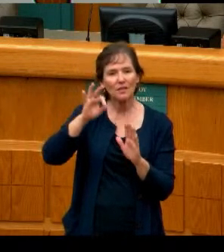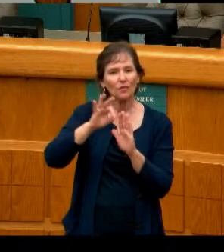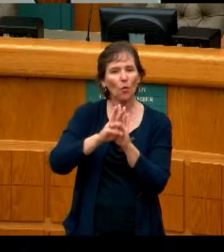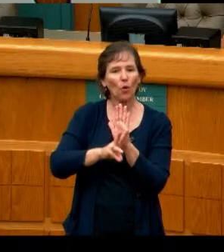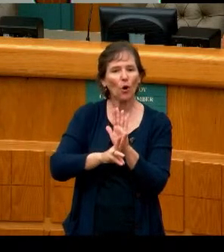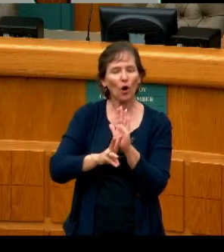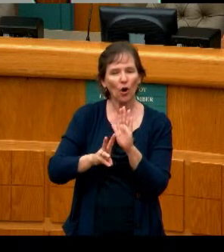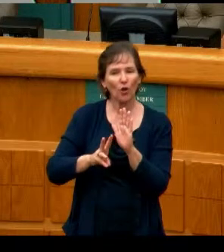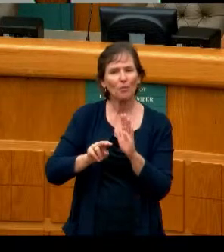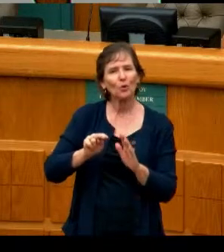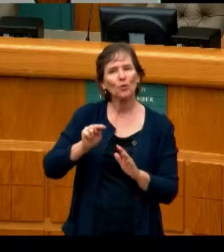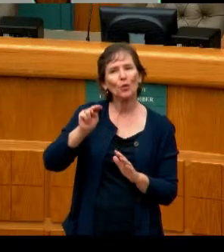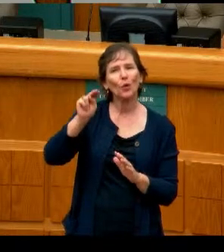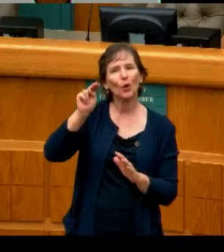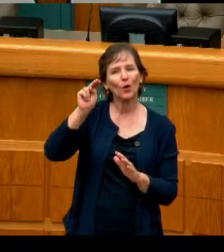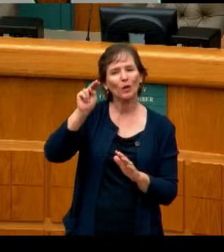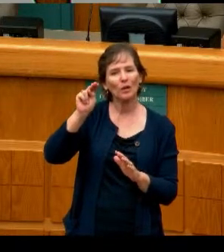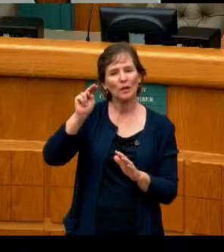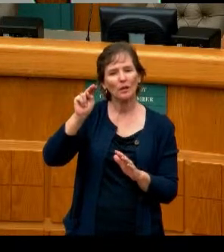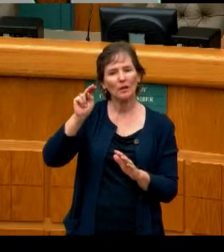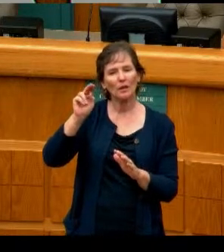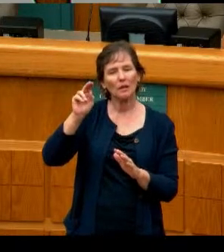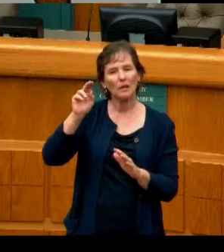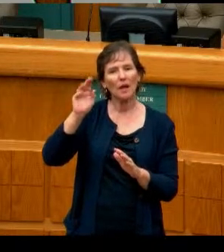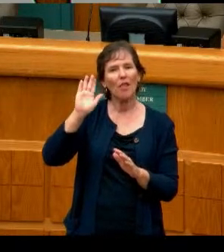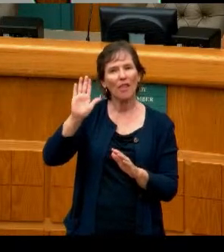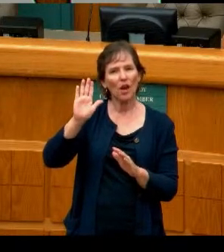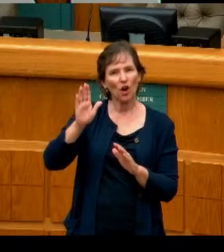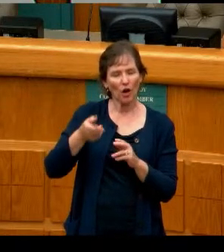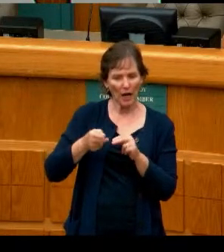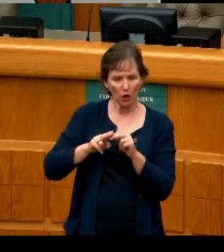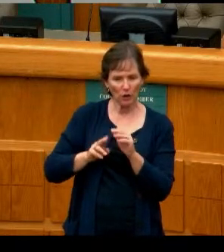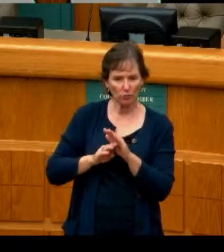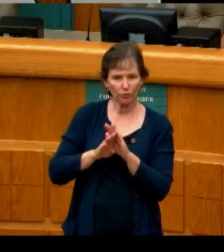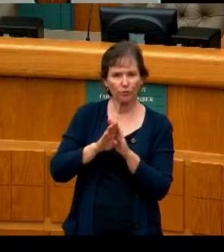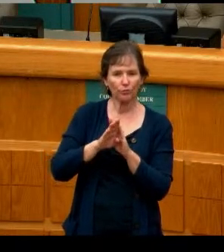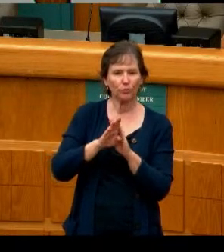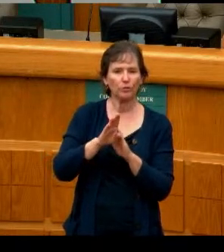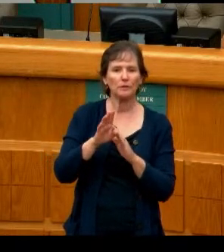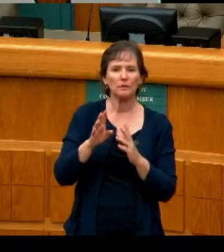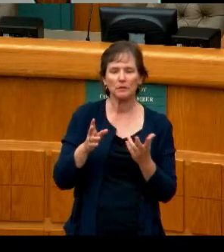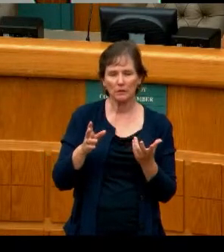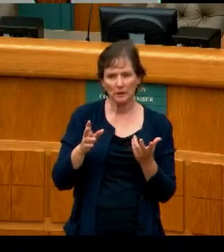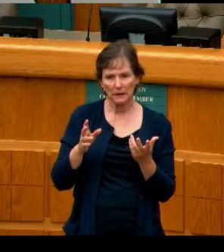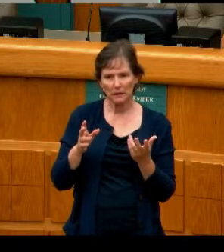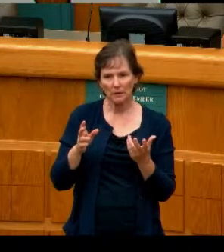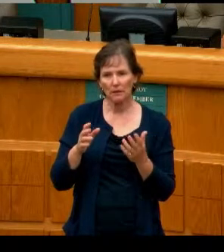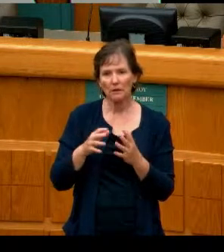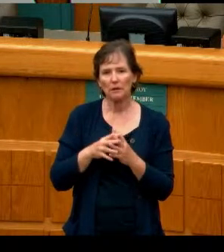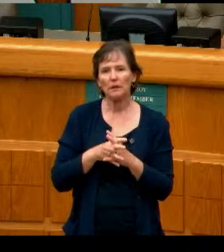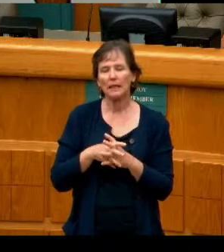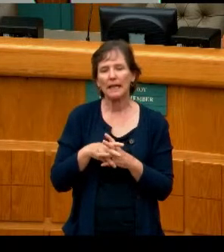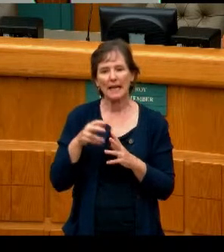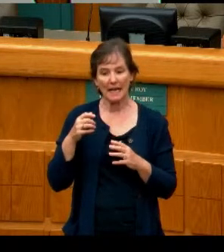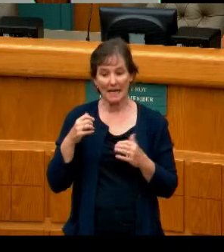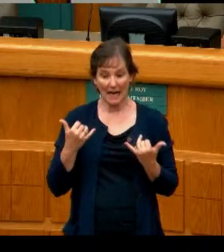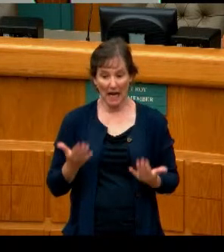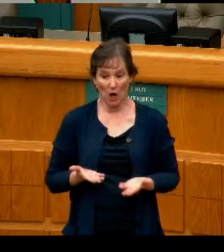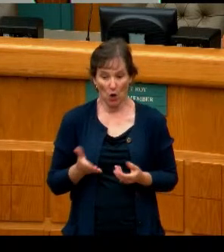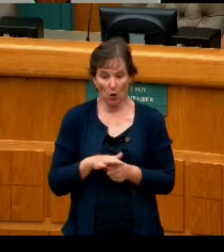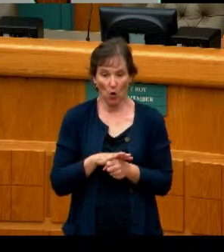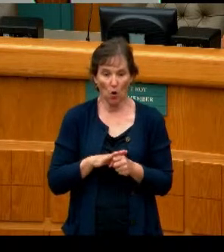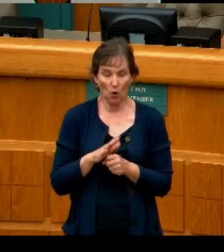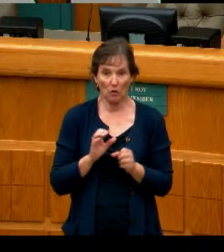during Thanksgiving weekend. Dallas and Fort Worth area going up, South Texas, which is us. You can see we're increasing a little bit